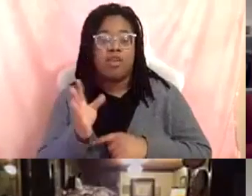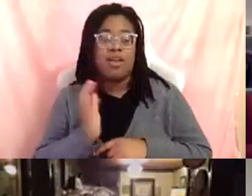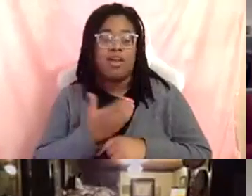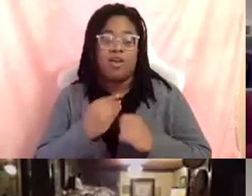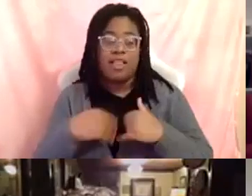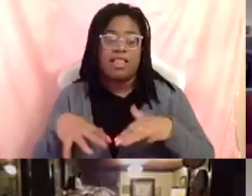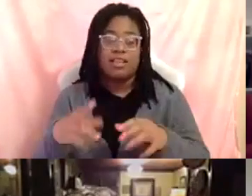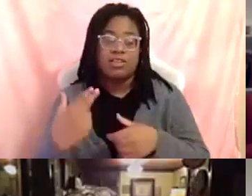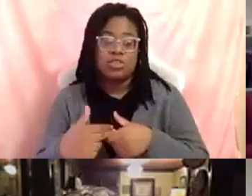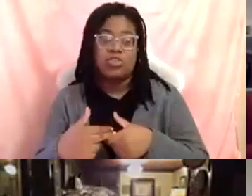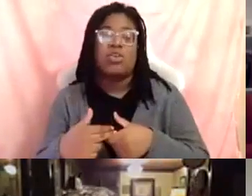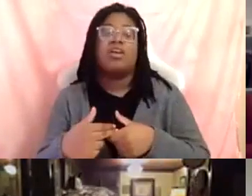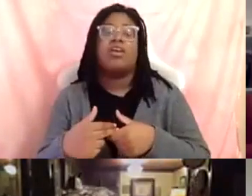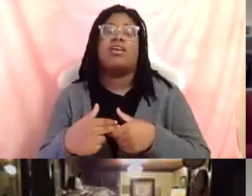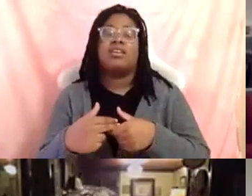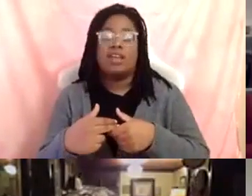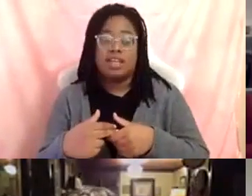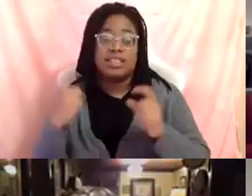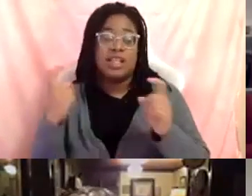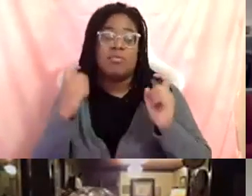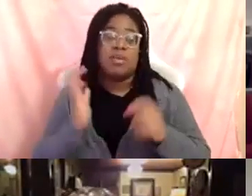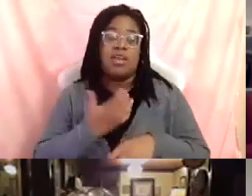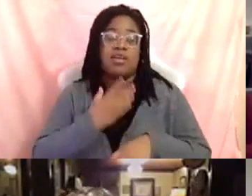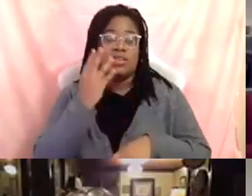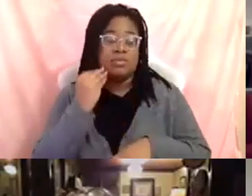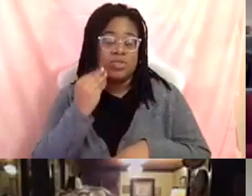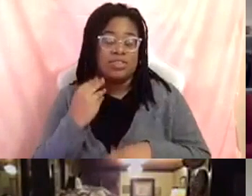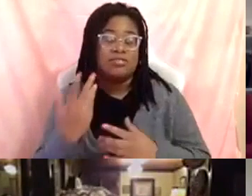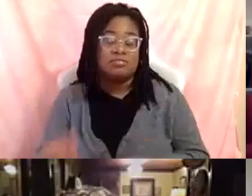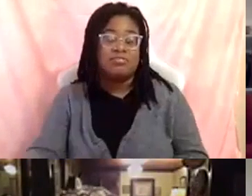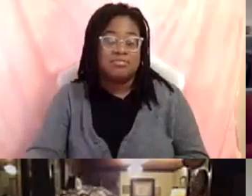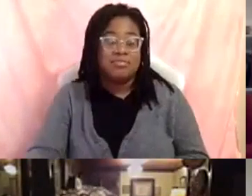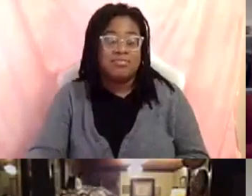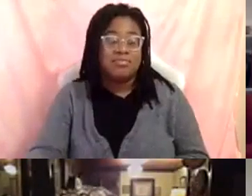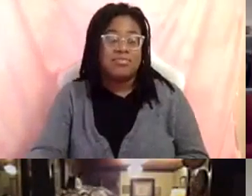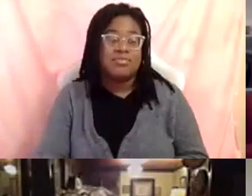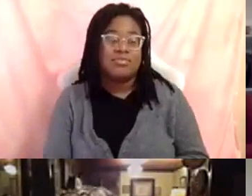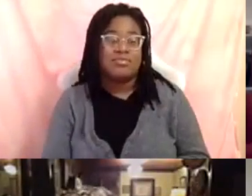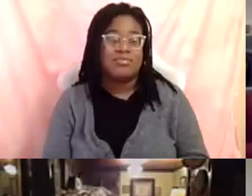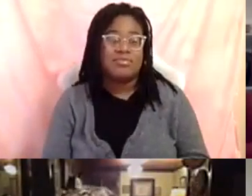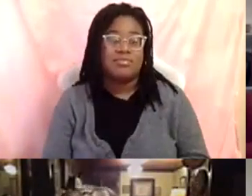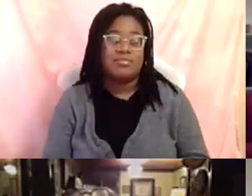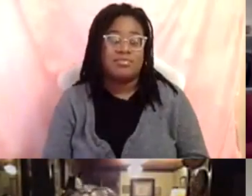communities, celebrate our experiences, and create expansiveness. Yeah.